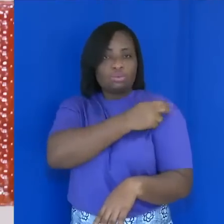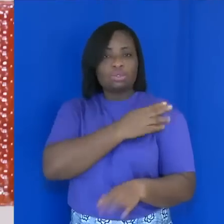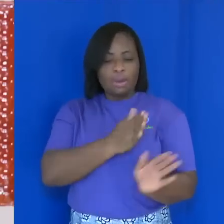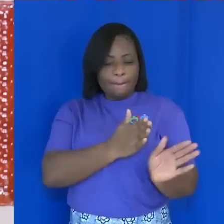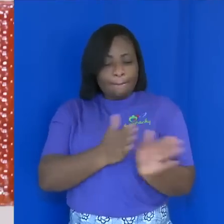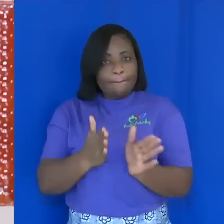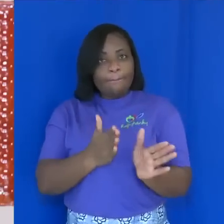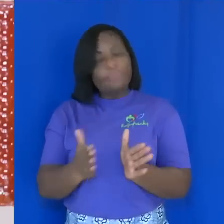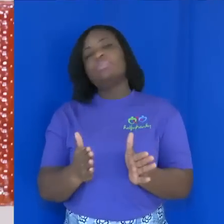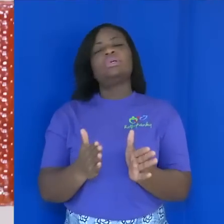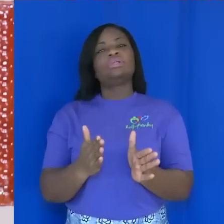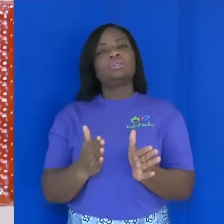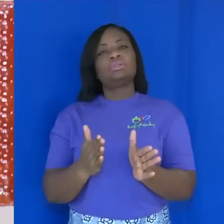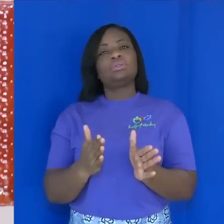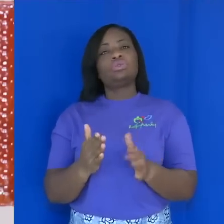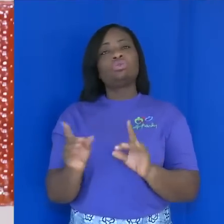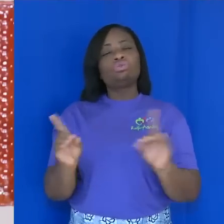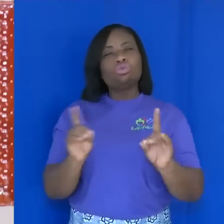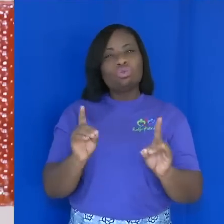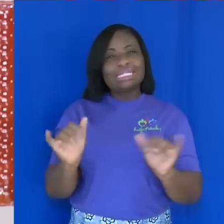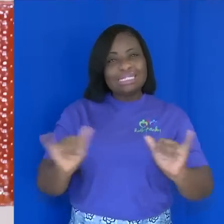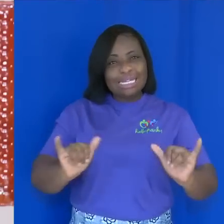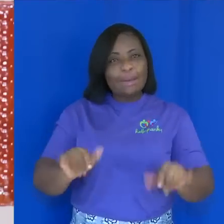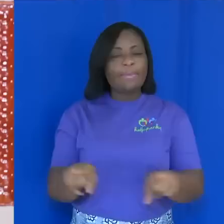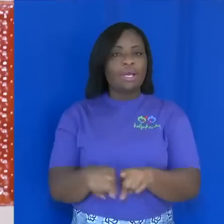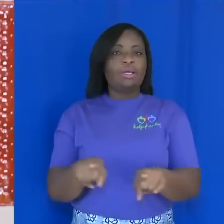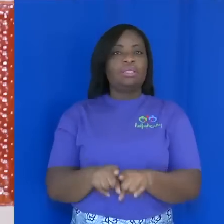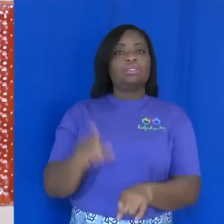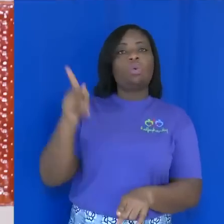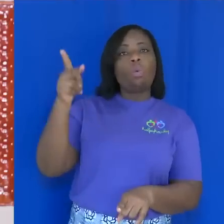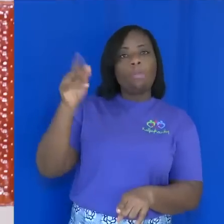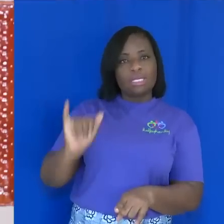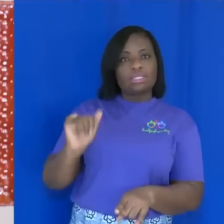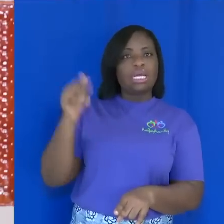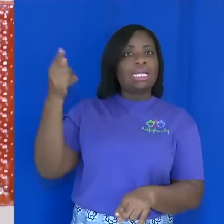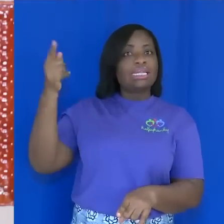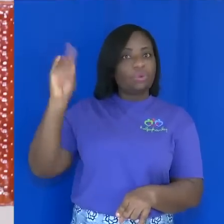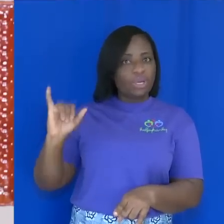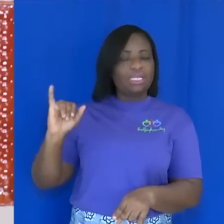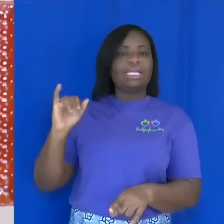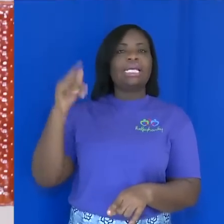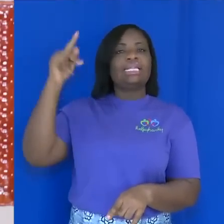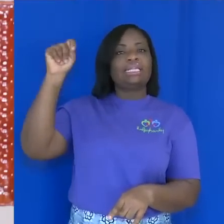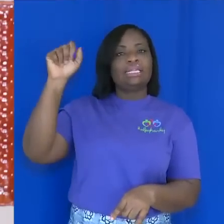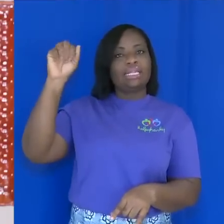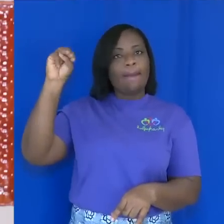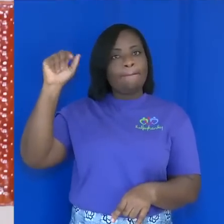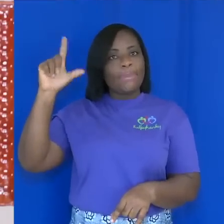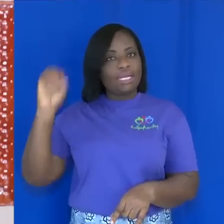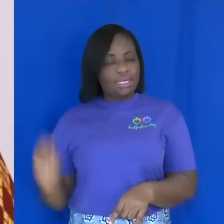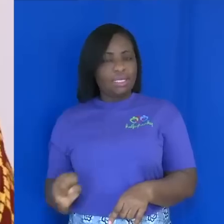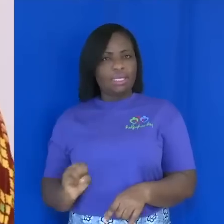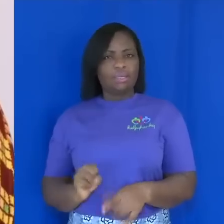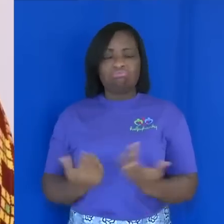in the offing to replicate it in Kumasi, Takoradi, and Tamale. Inasmuch